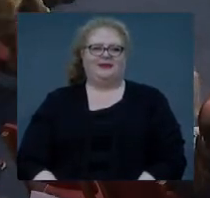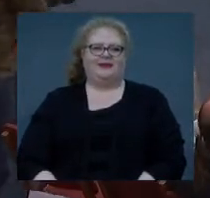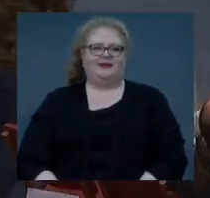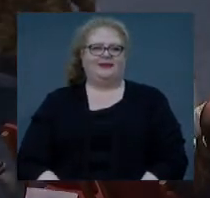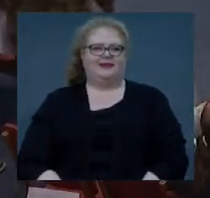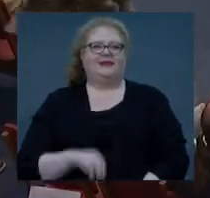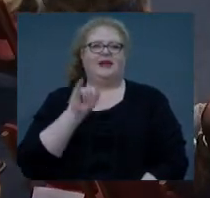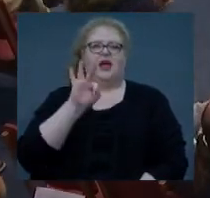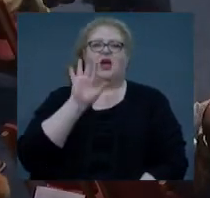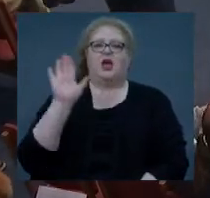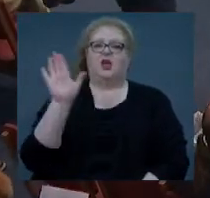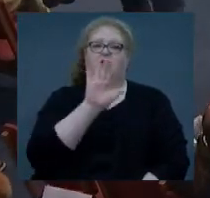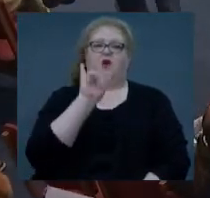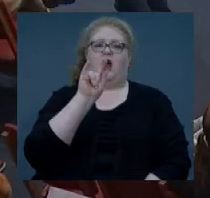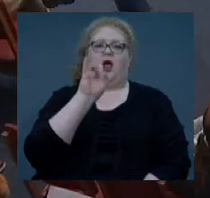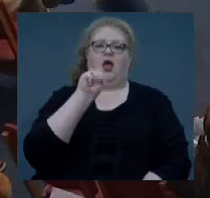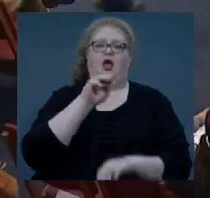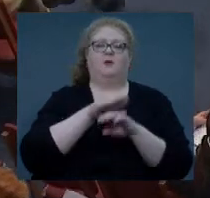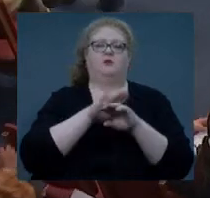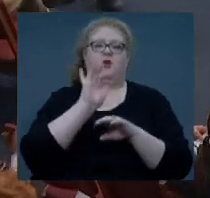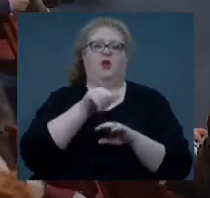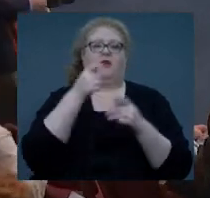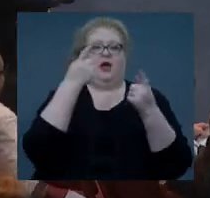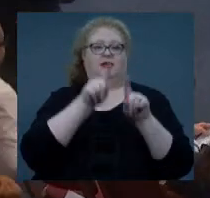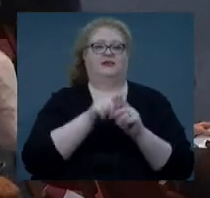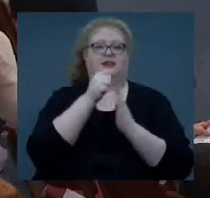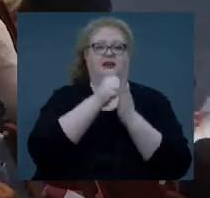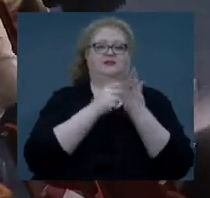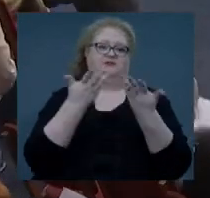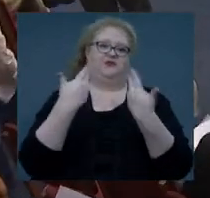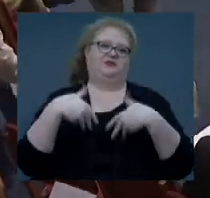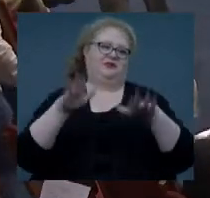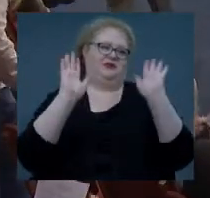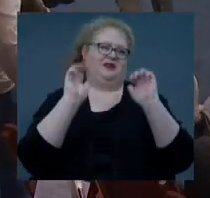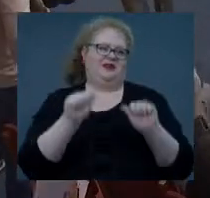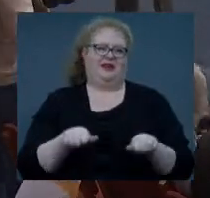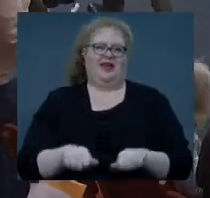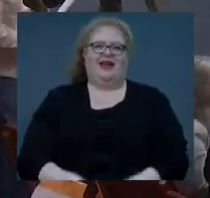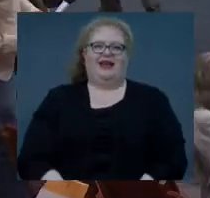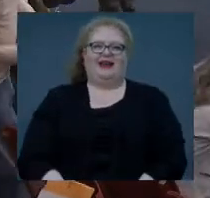If your item was on consent agenda, you're free to go.